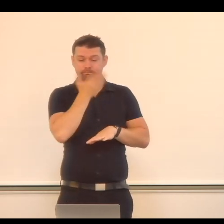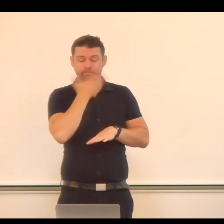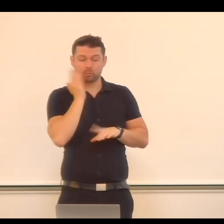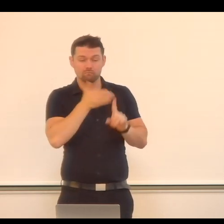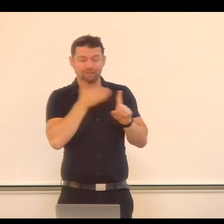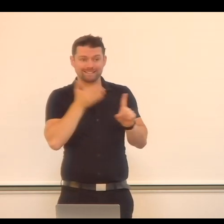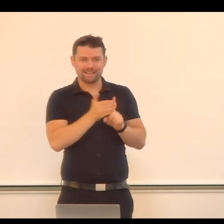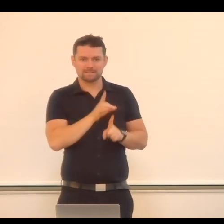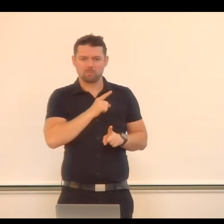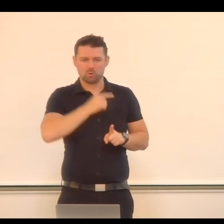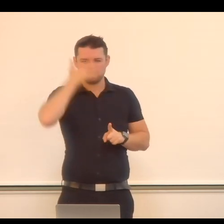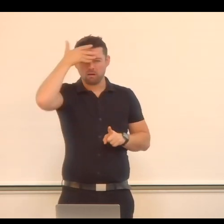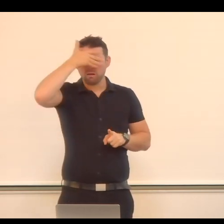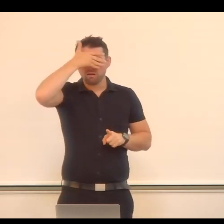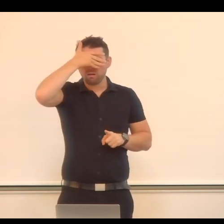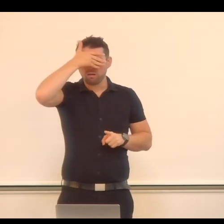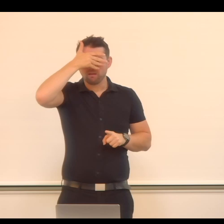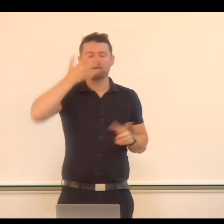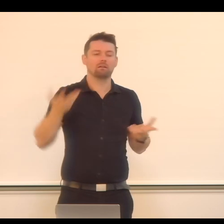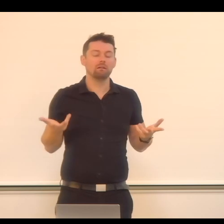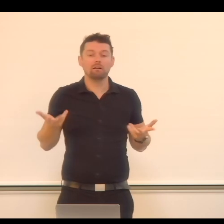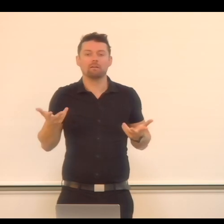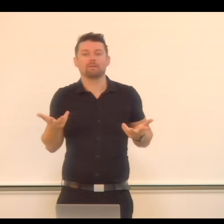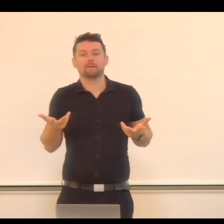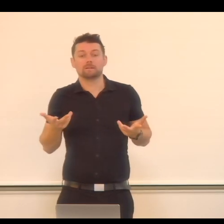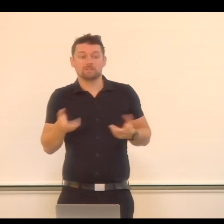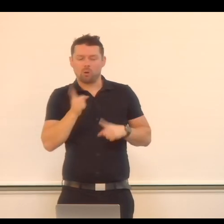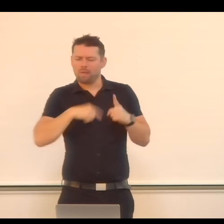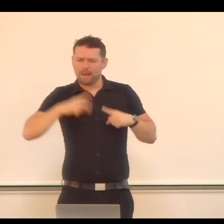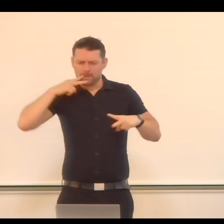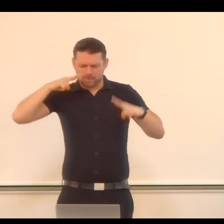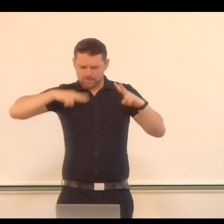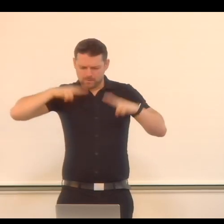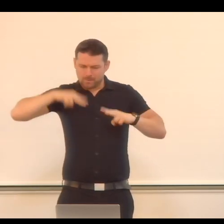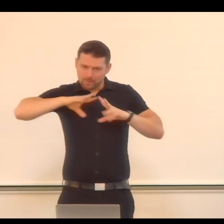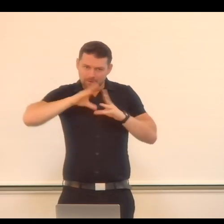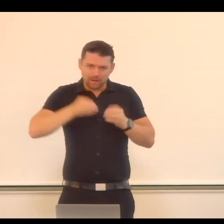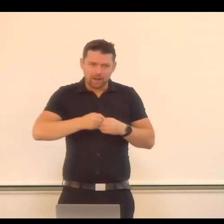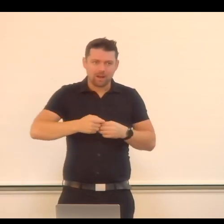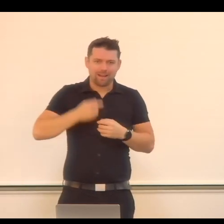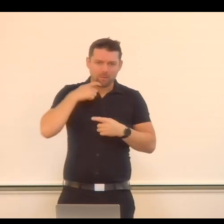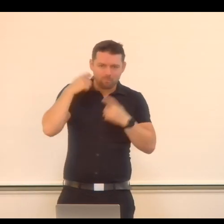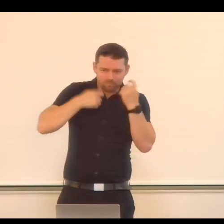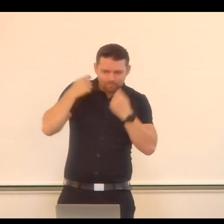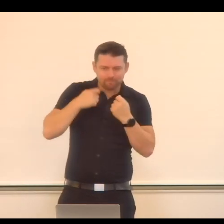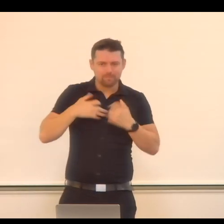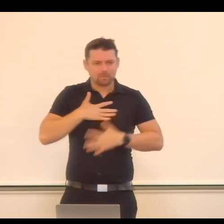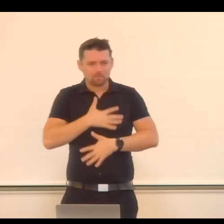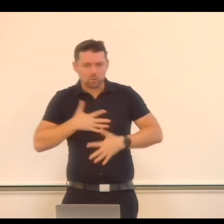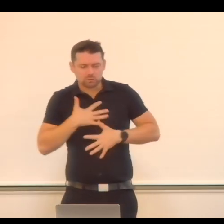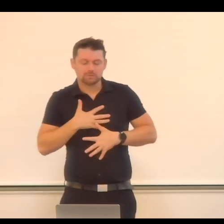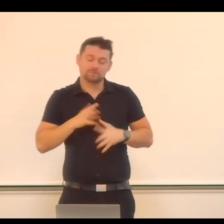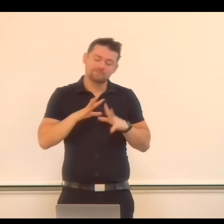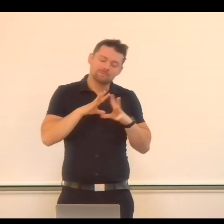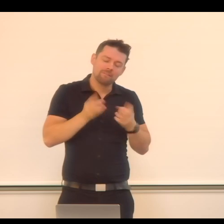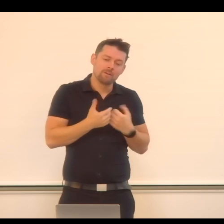because the hat was shading part of my face. So they were monitoring all of our emotions and everything that we're doing to make